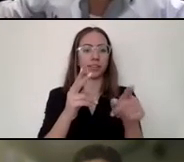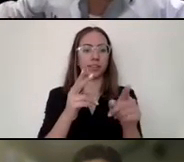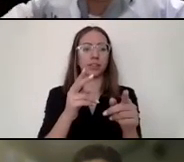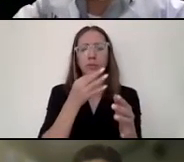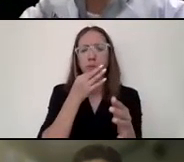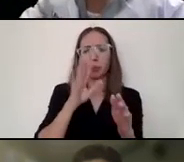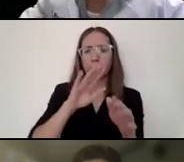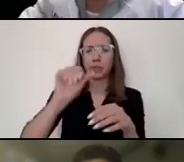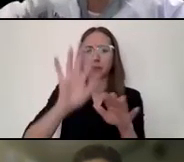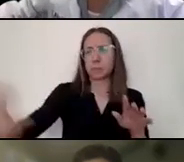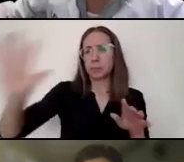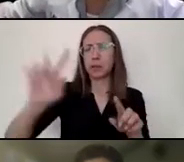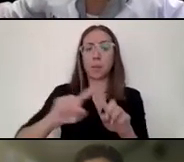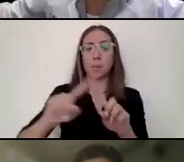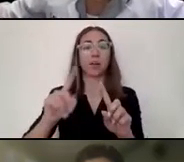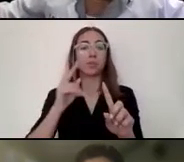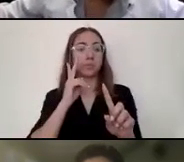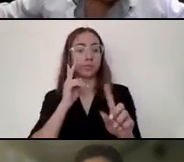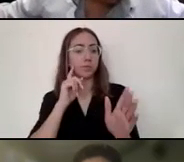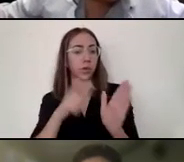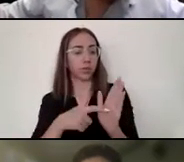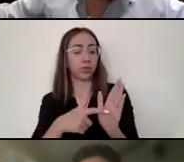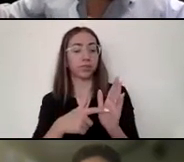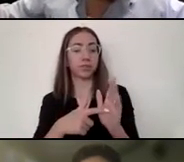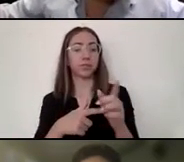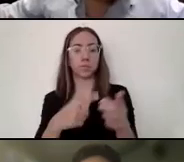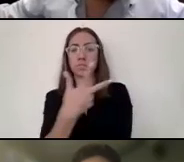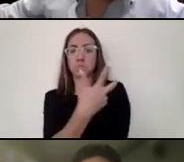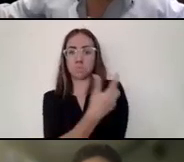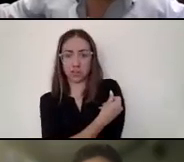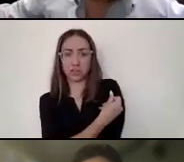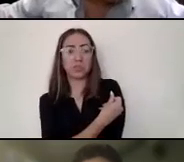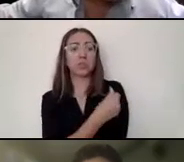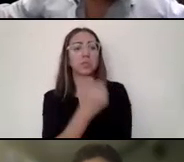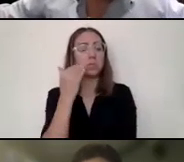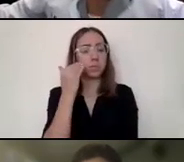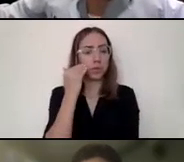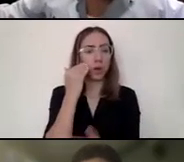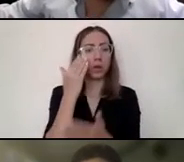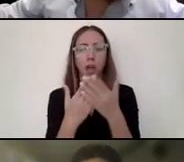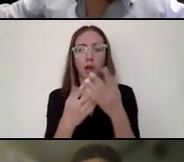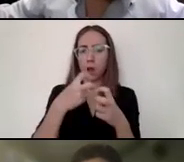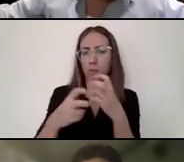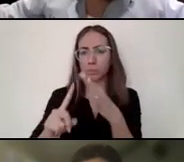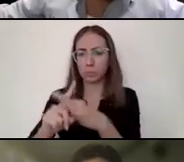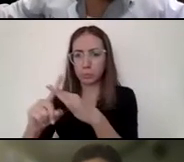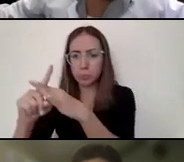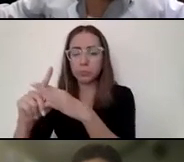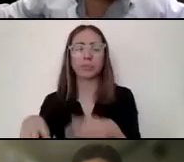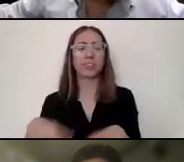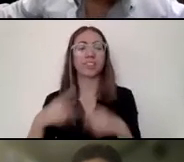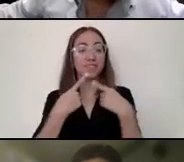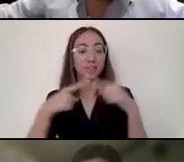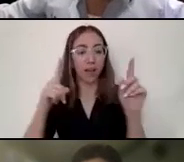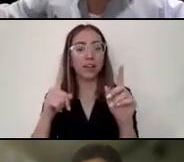second, but initially we do know, this is with a vaccine rollout, we do know it's problematic, but finally we got